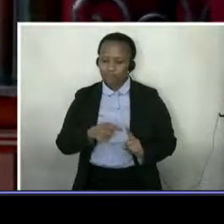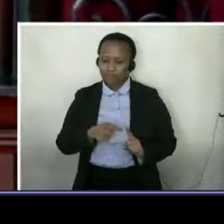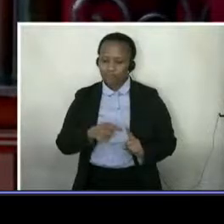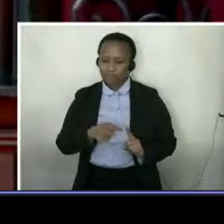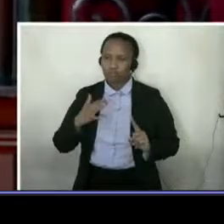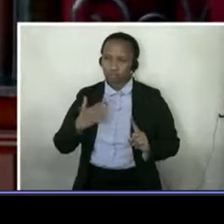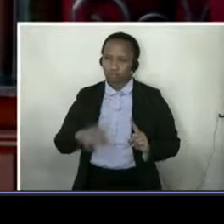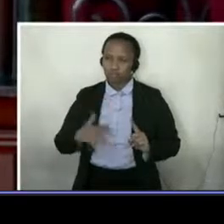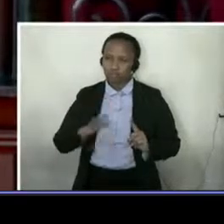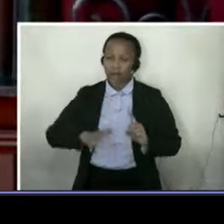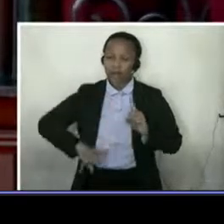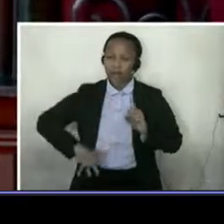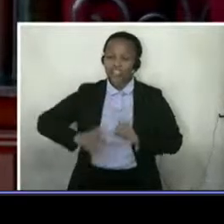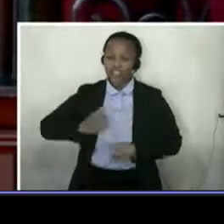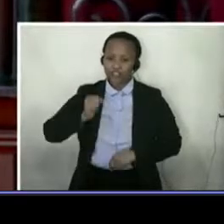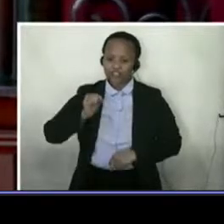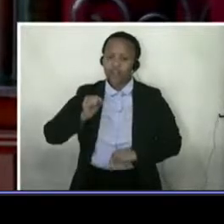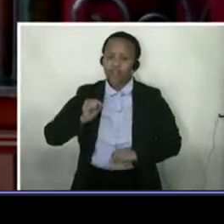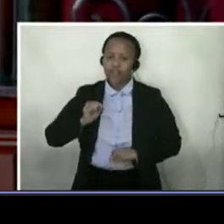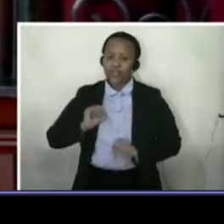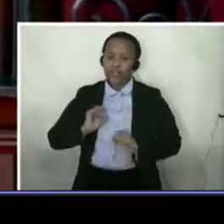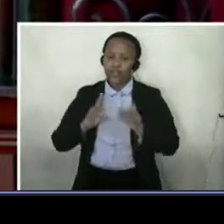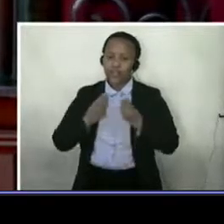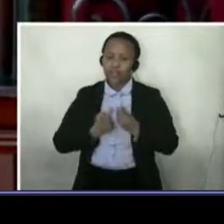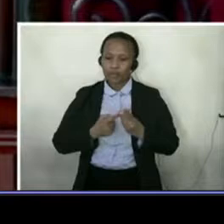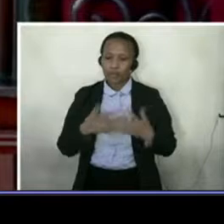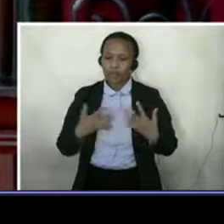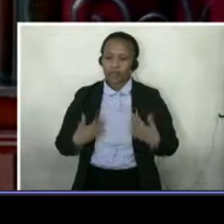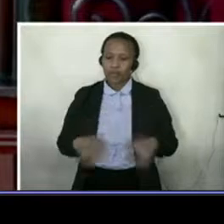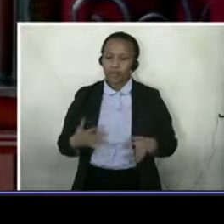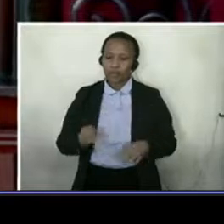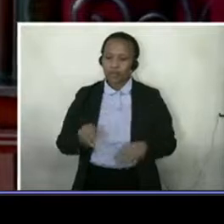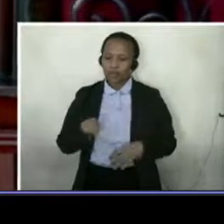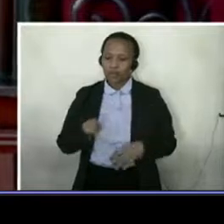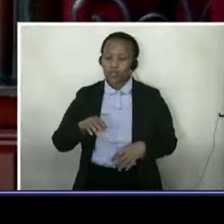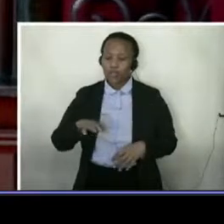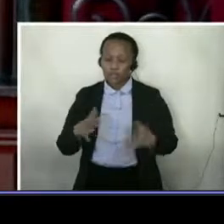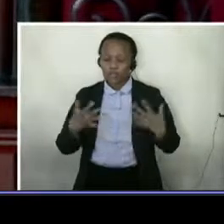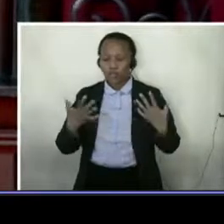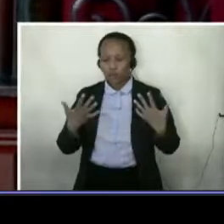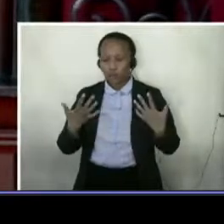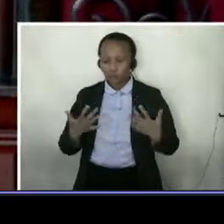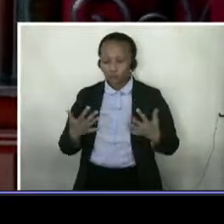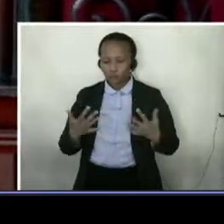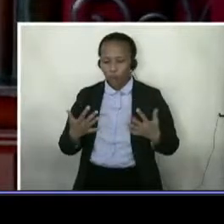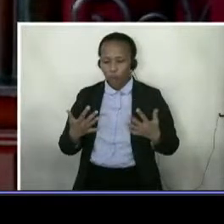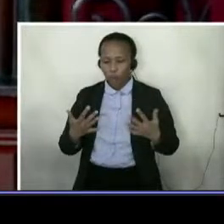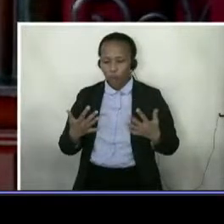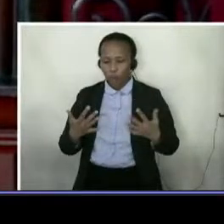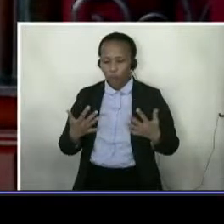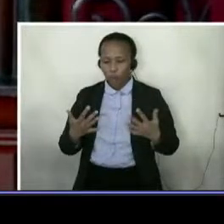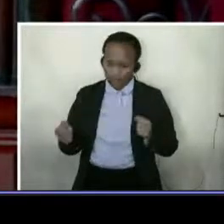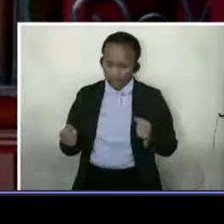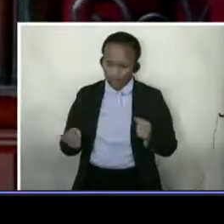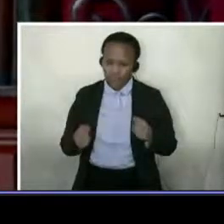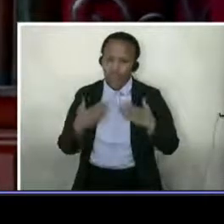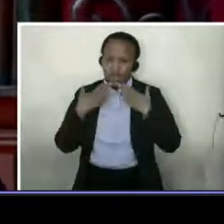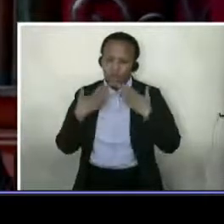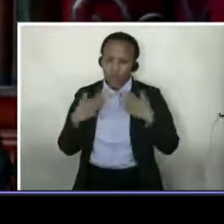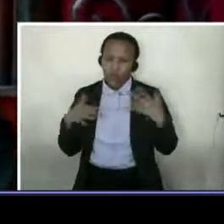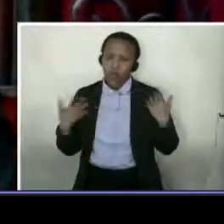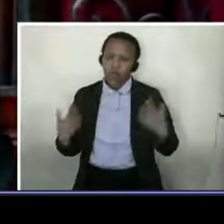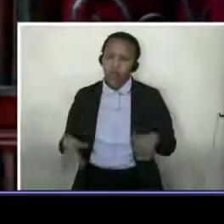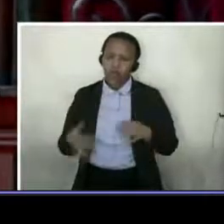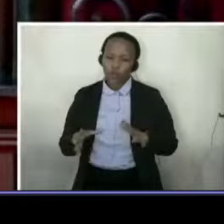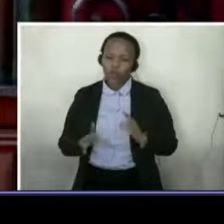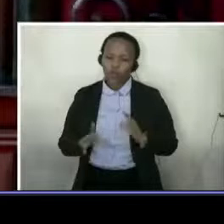a department. You are very objective, and ANC has deployed very well. Thank you so much, Speaker. Chief Speaker.